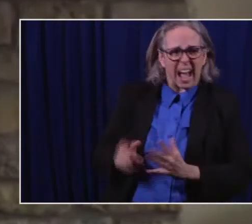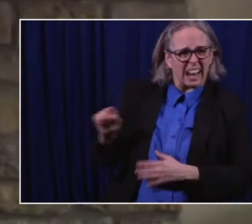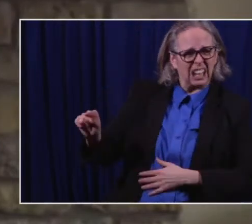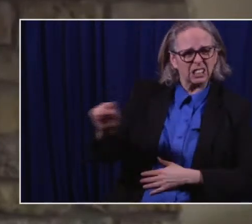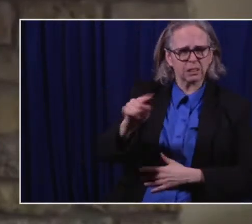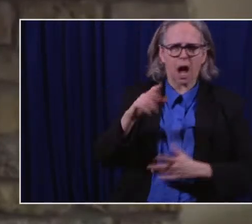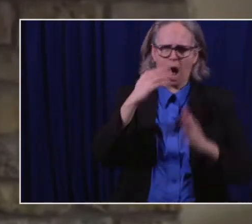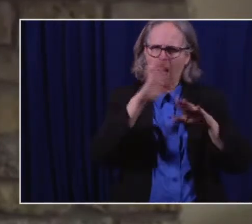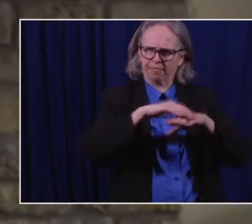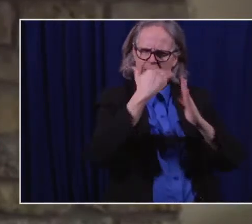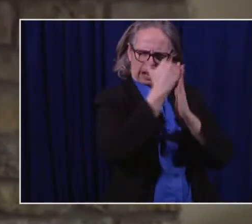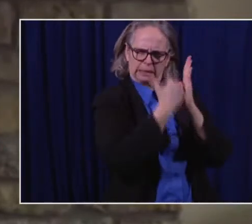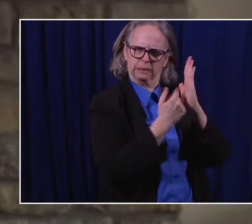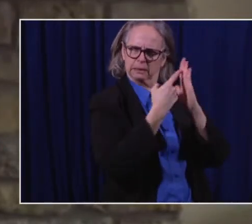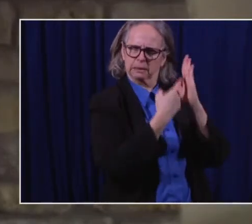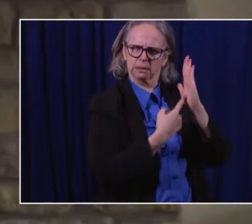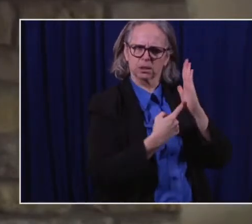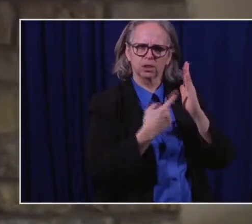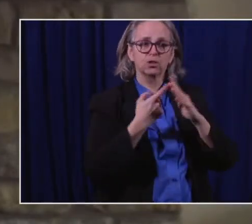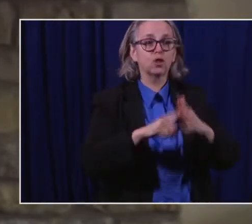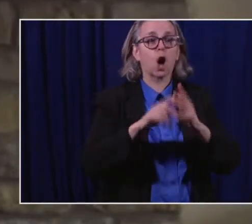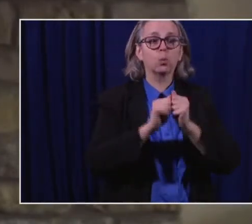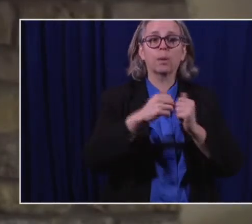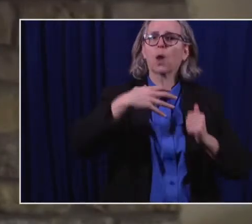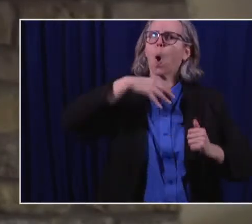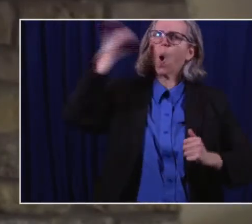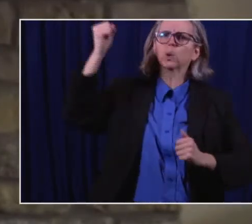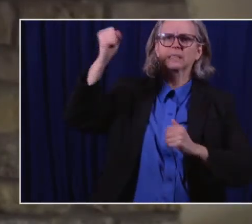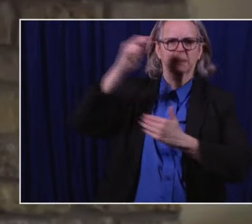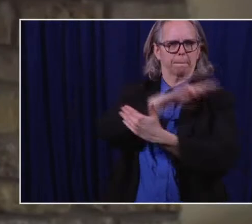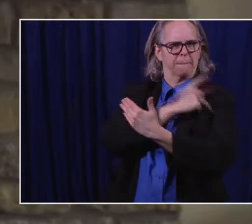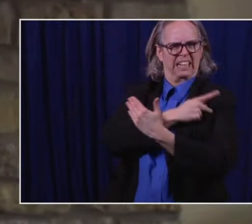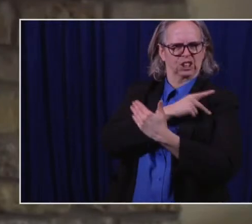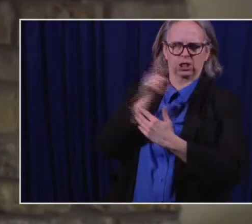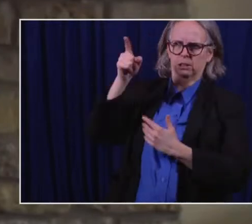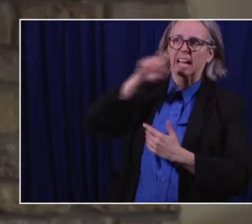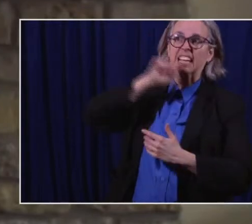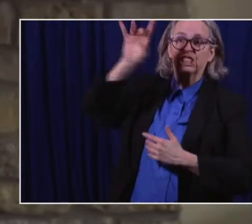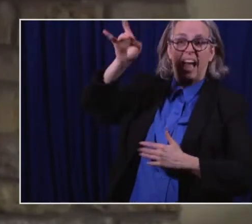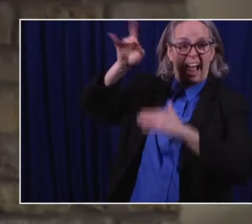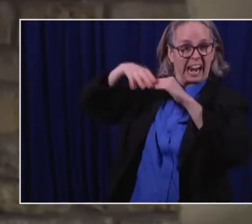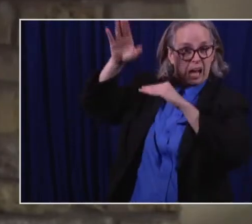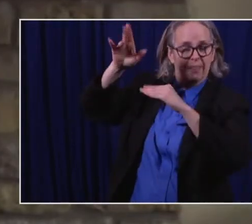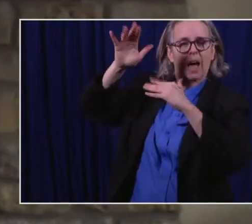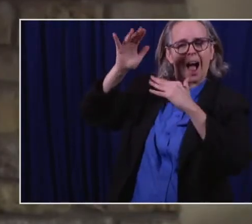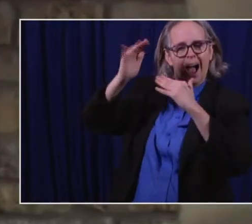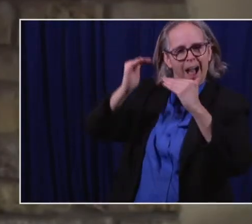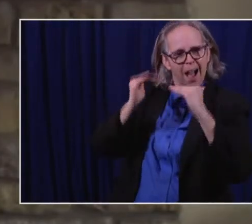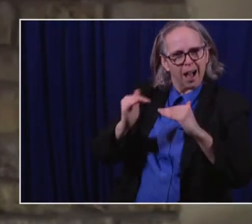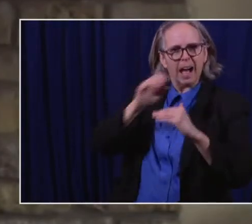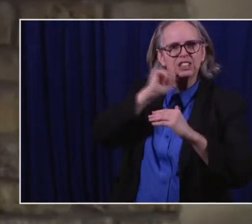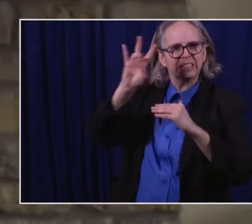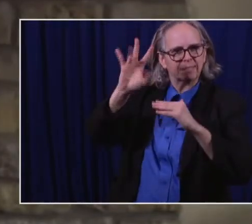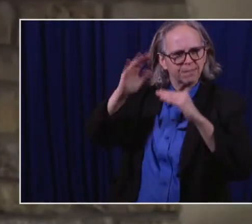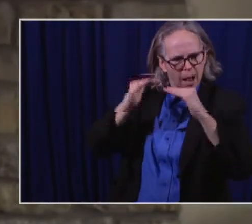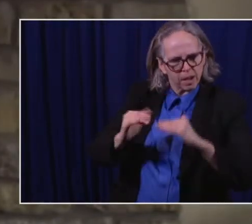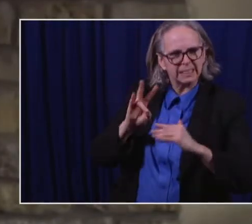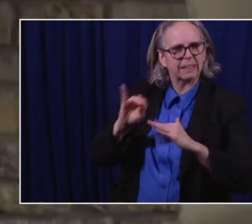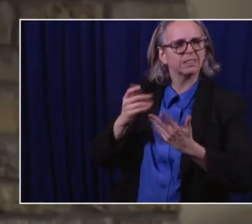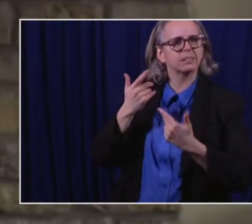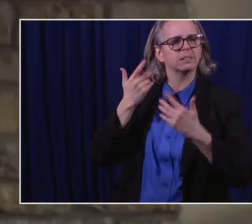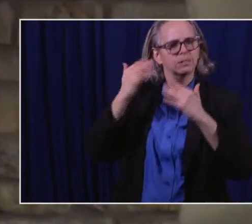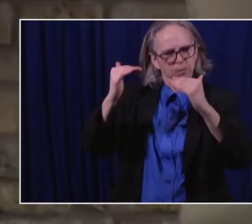80-year-olds, and they started that first week. And some places are still working down on that list.